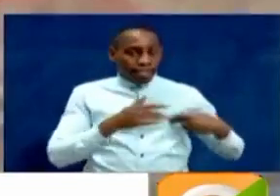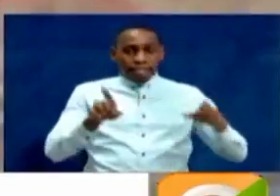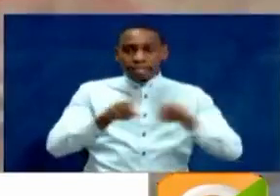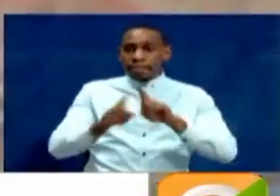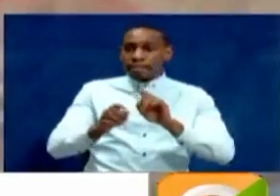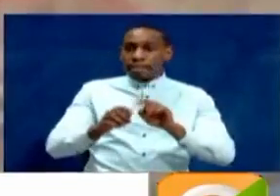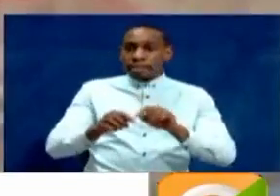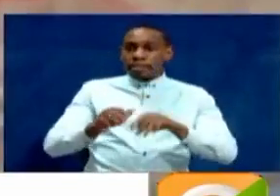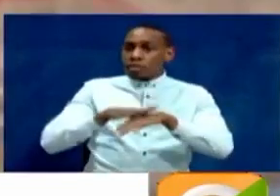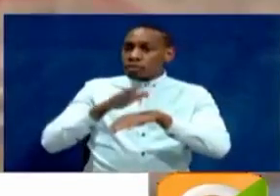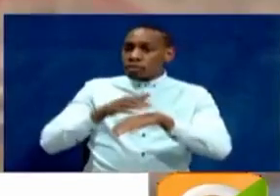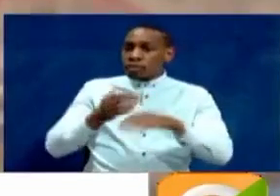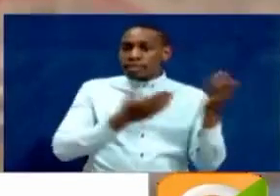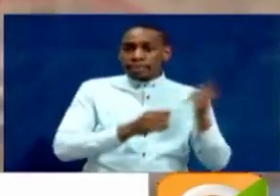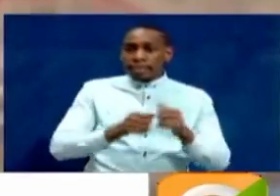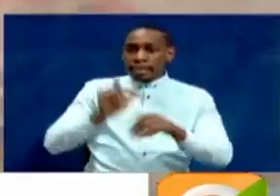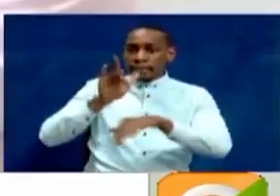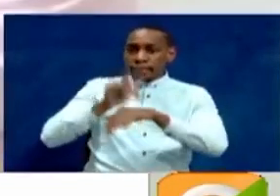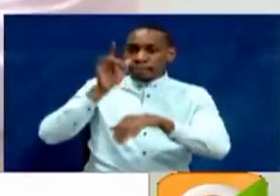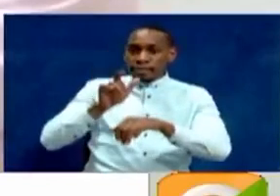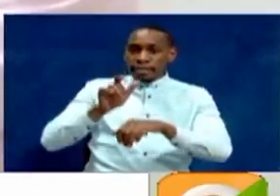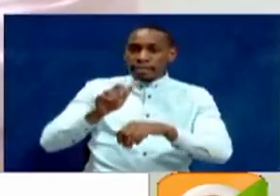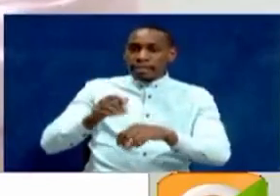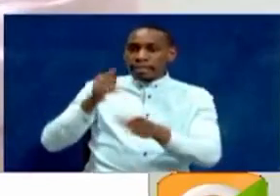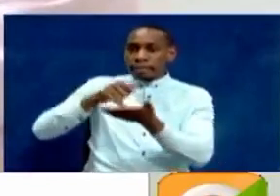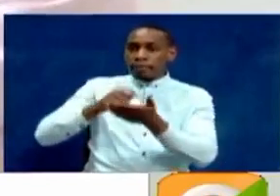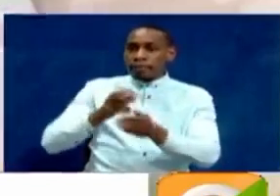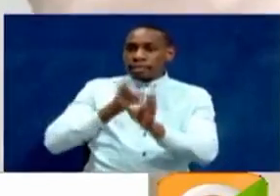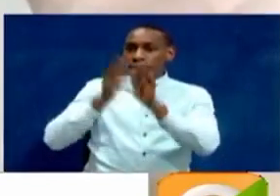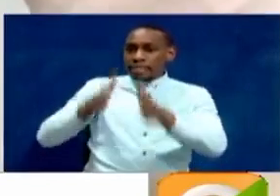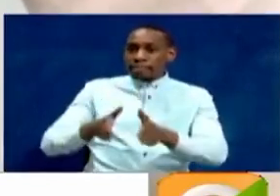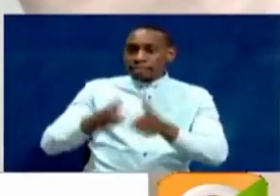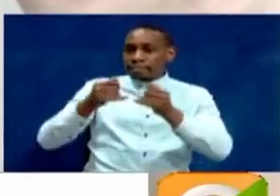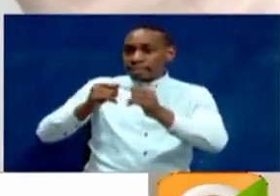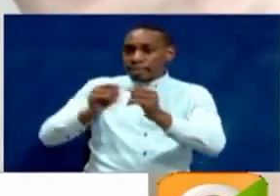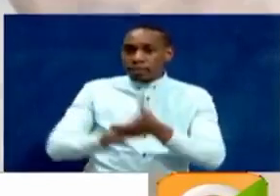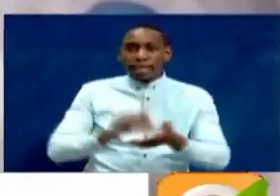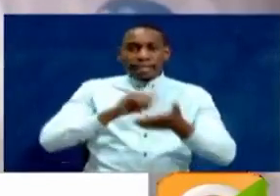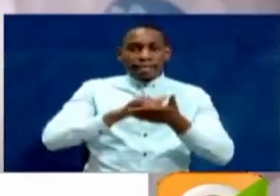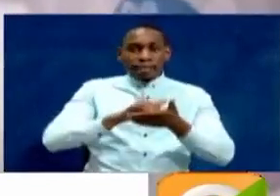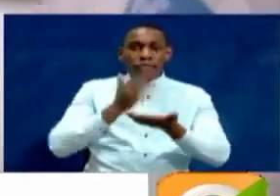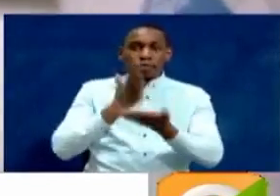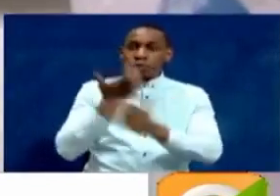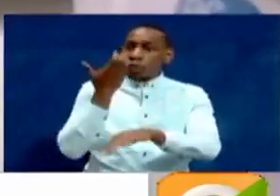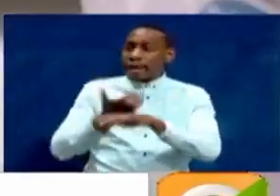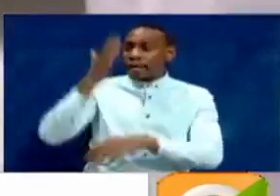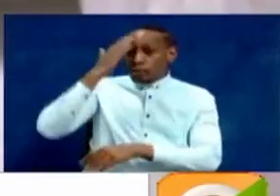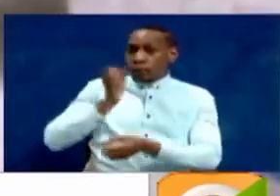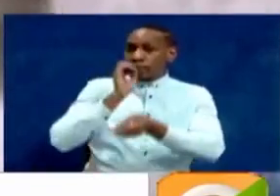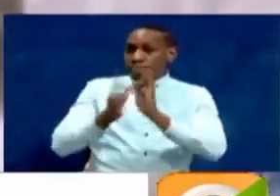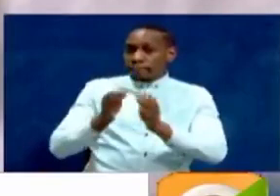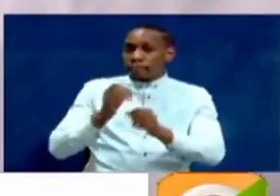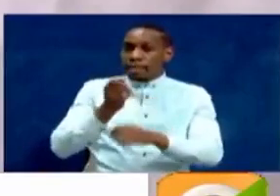and a slower than expected rate of infections among participants in at least one of the trials, thus making it hard to know